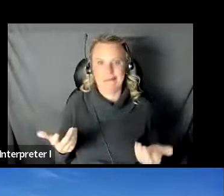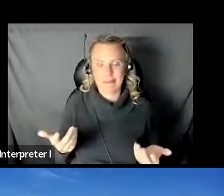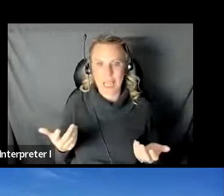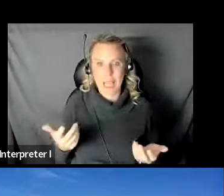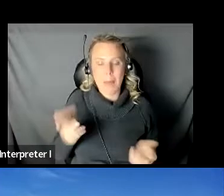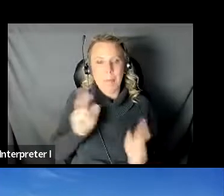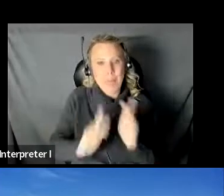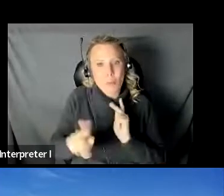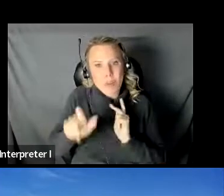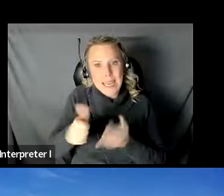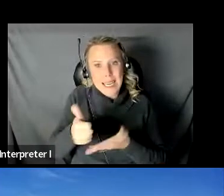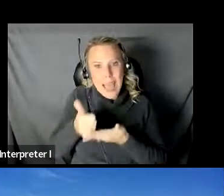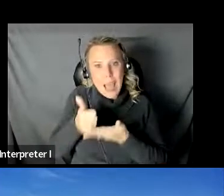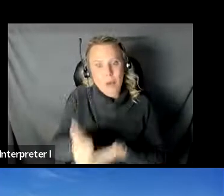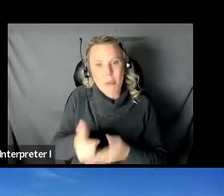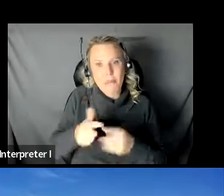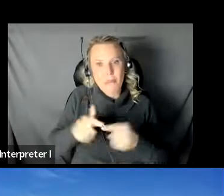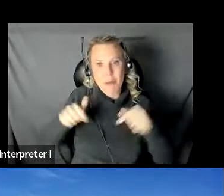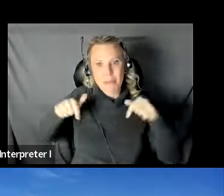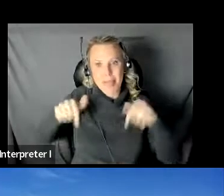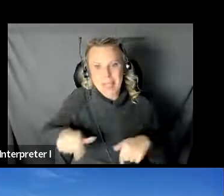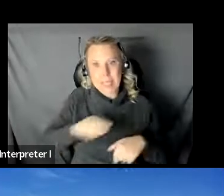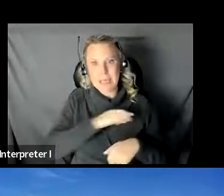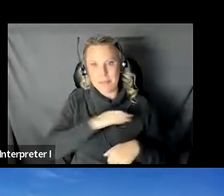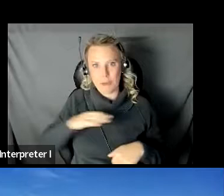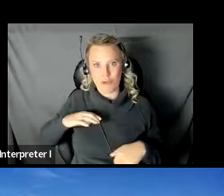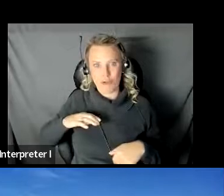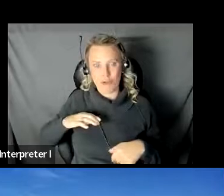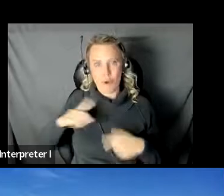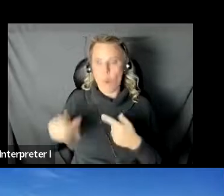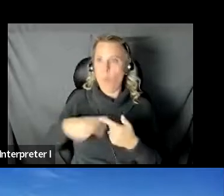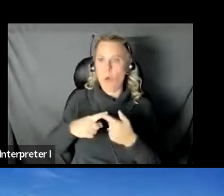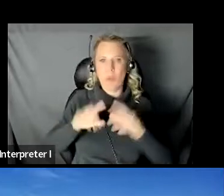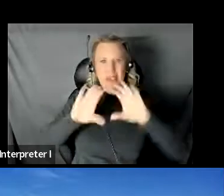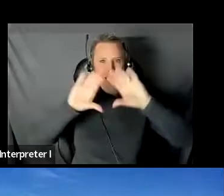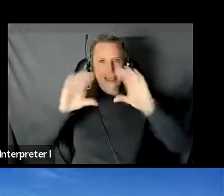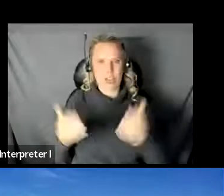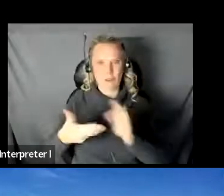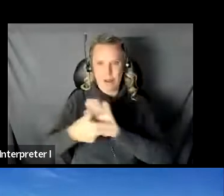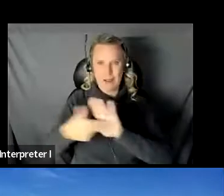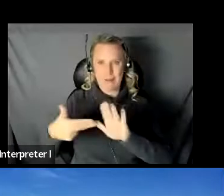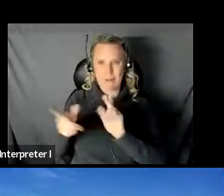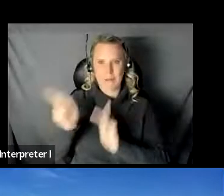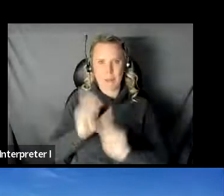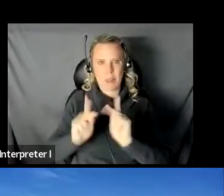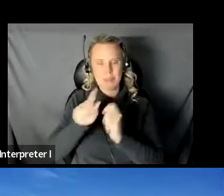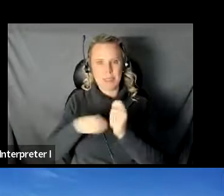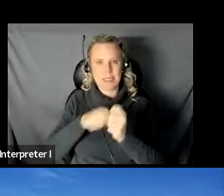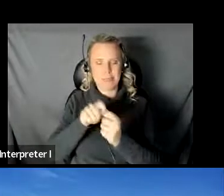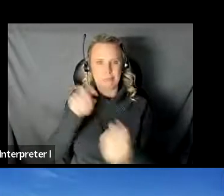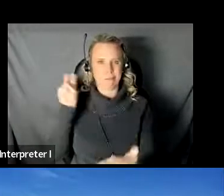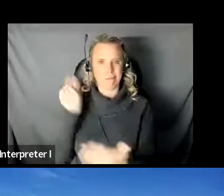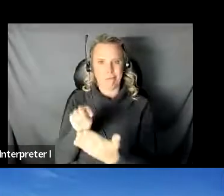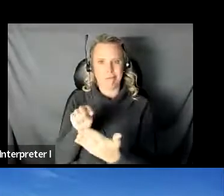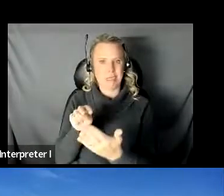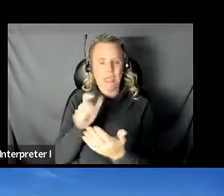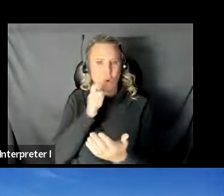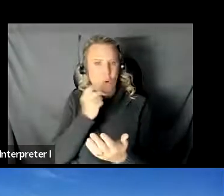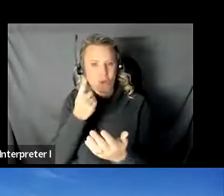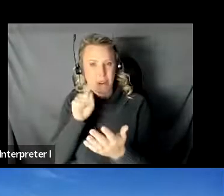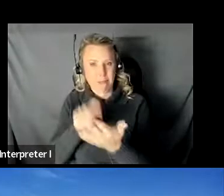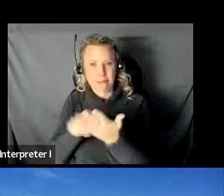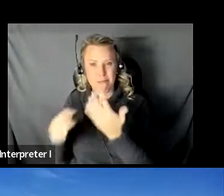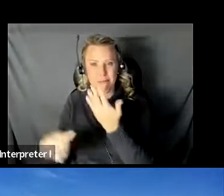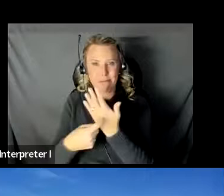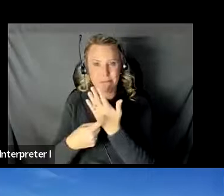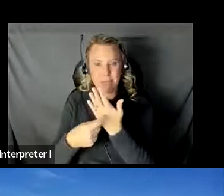need help from bodies like this one. So when we characterize people a certain way without understanding or having